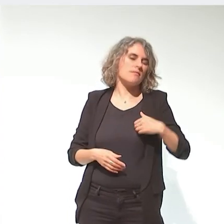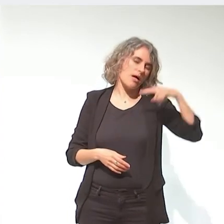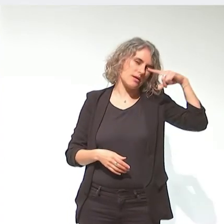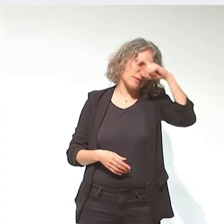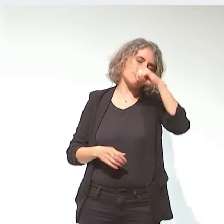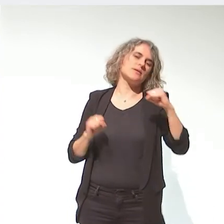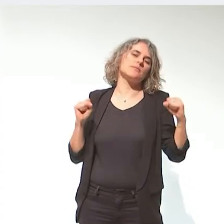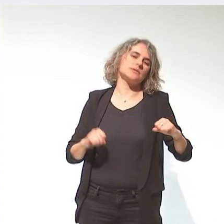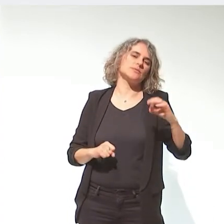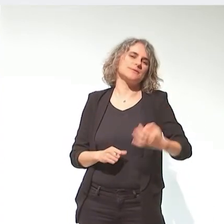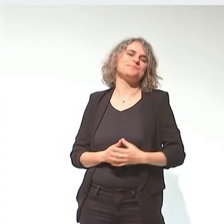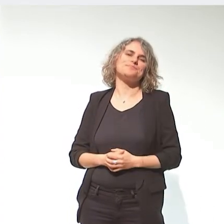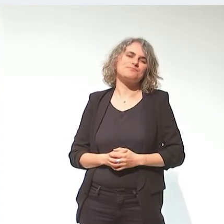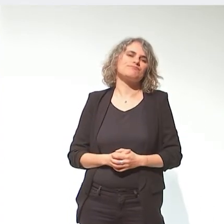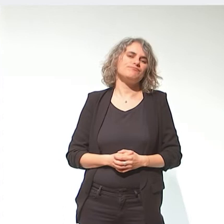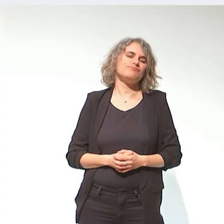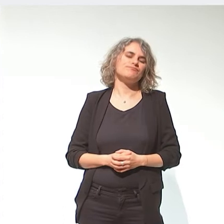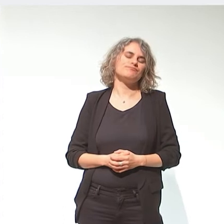that all of this,